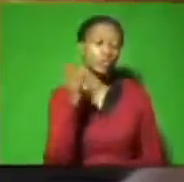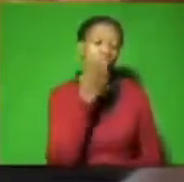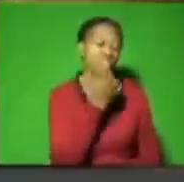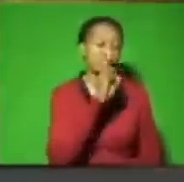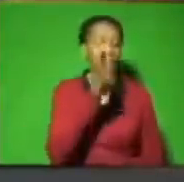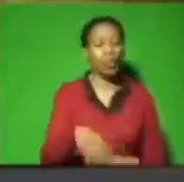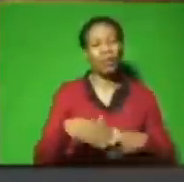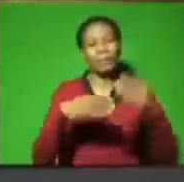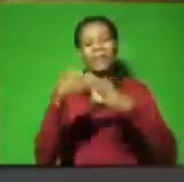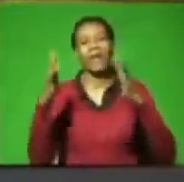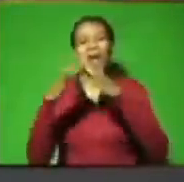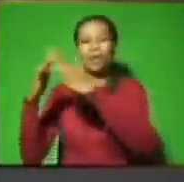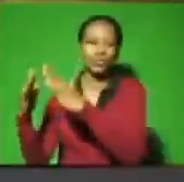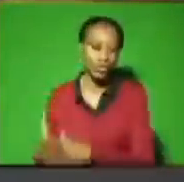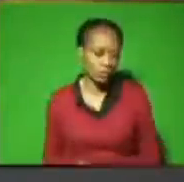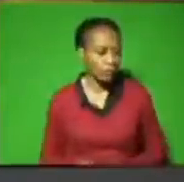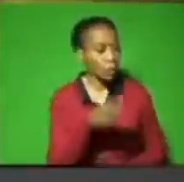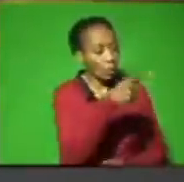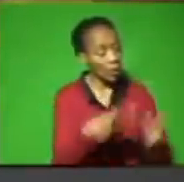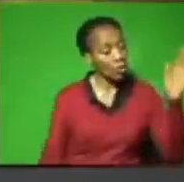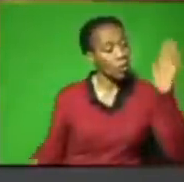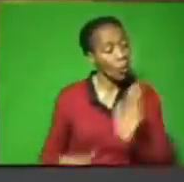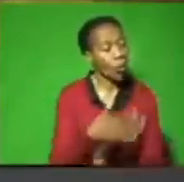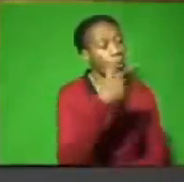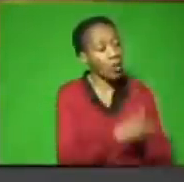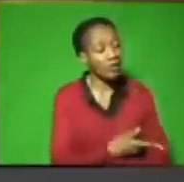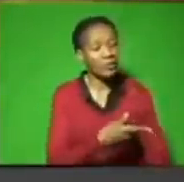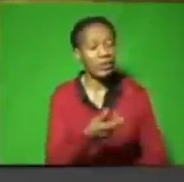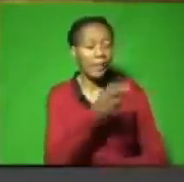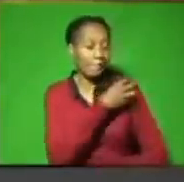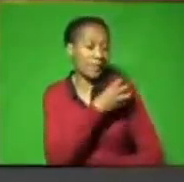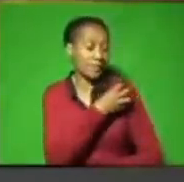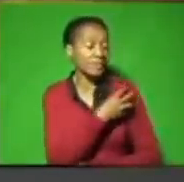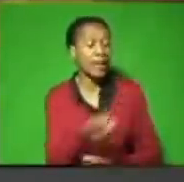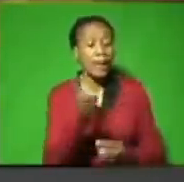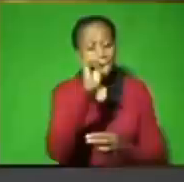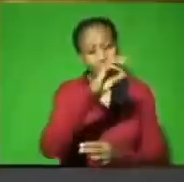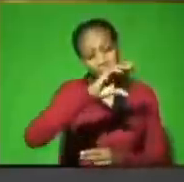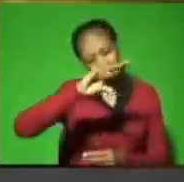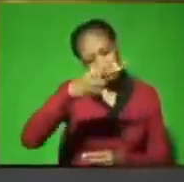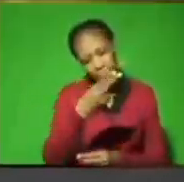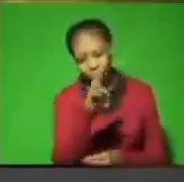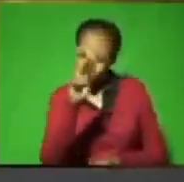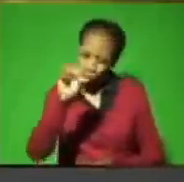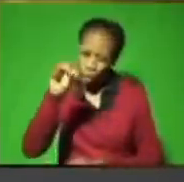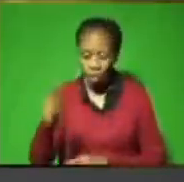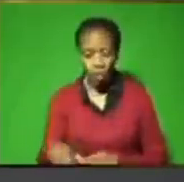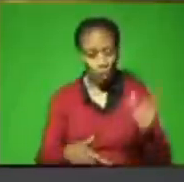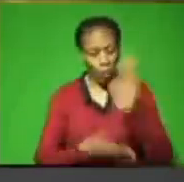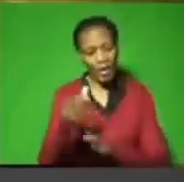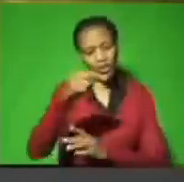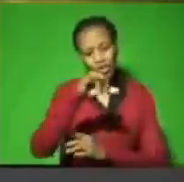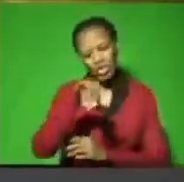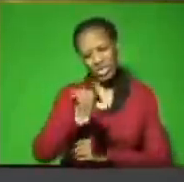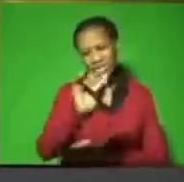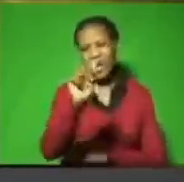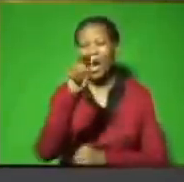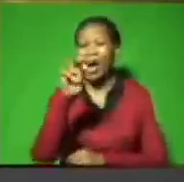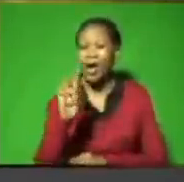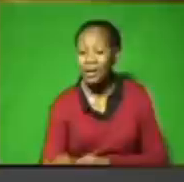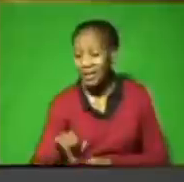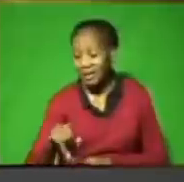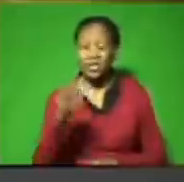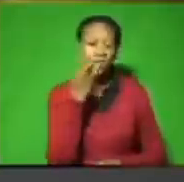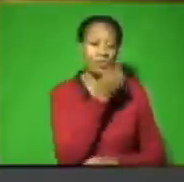fa dintlo o tsamaile mo le minister Mkhunu la ya Giyane la fitla la botsa batho